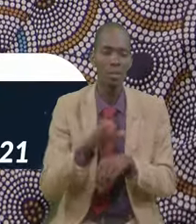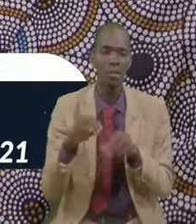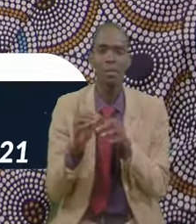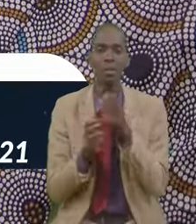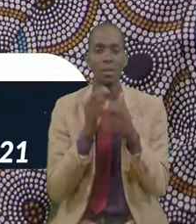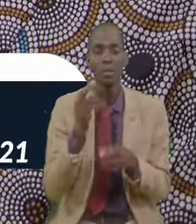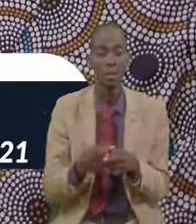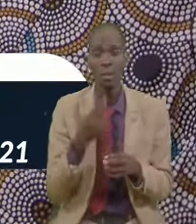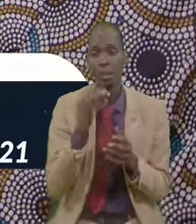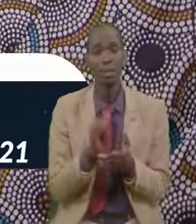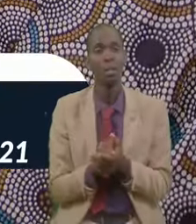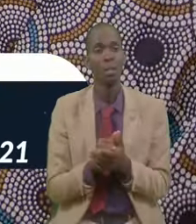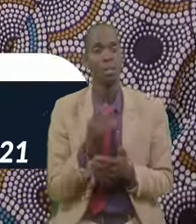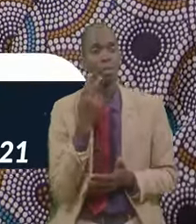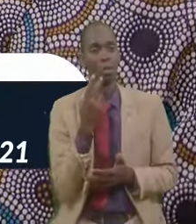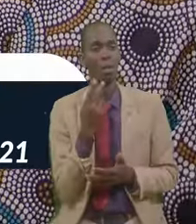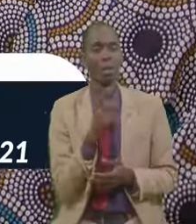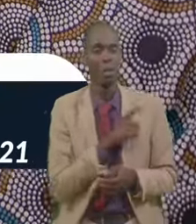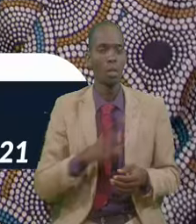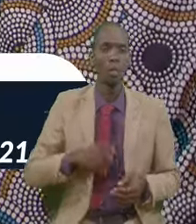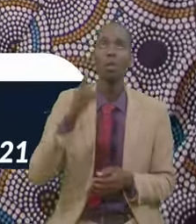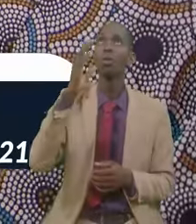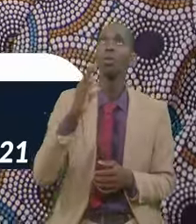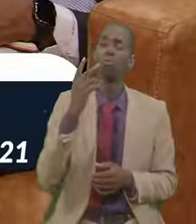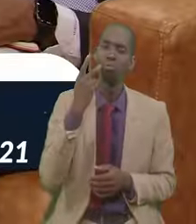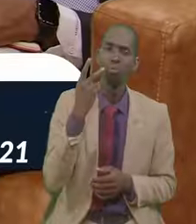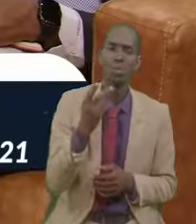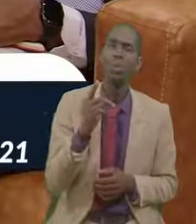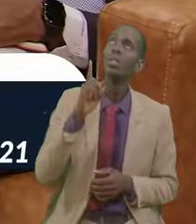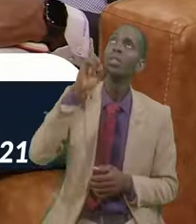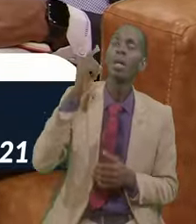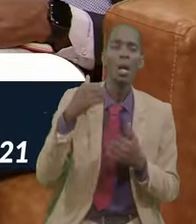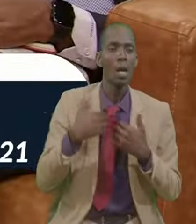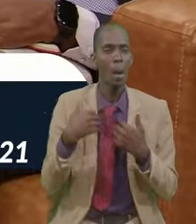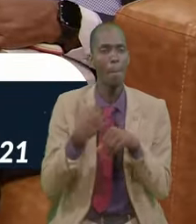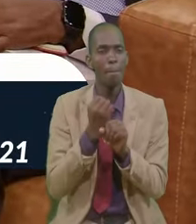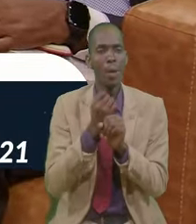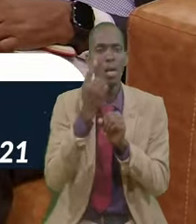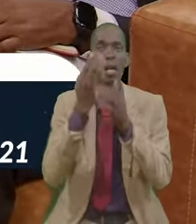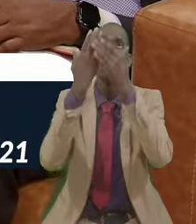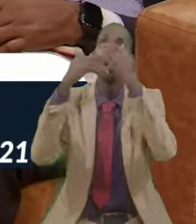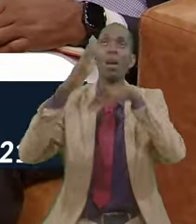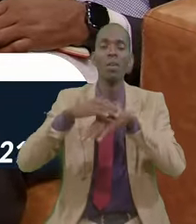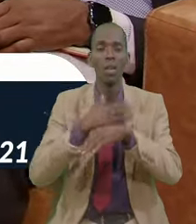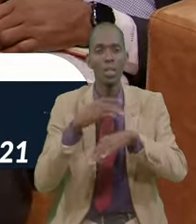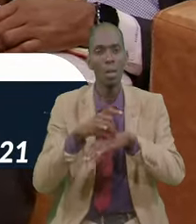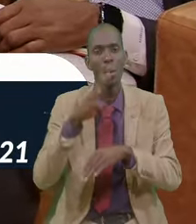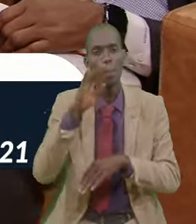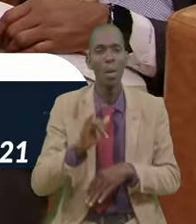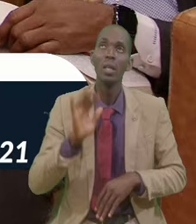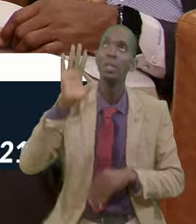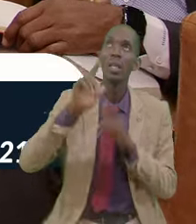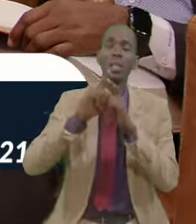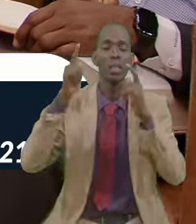this. Lord God, behold, thou hast made the heaven and the earth by thy great power.